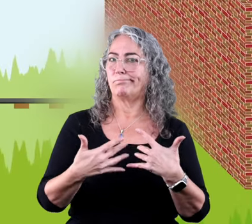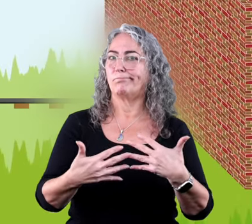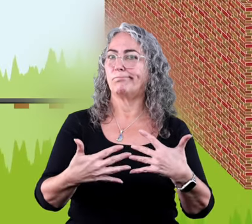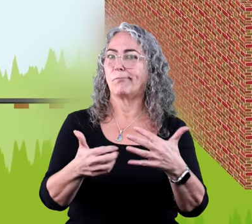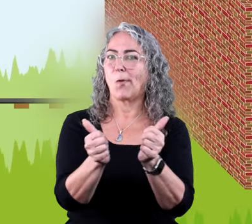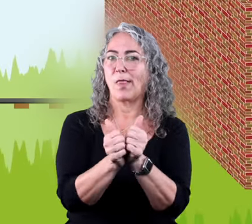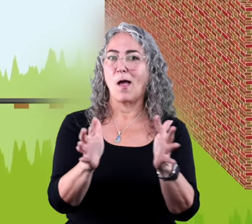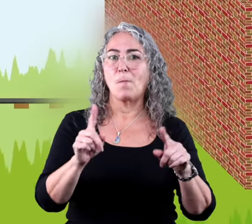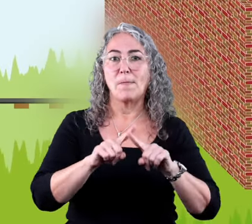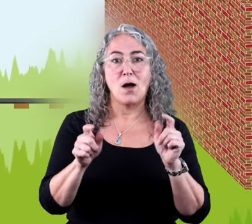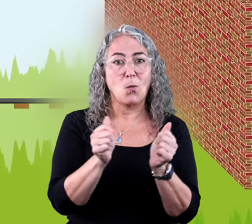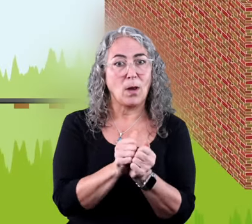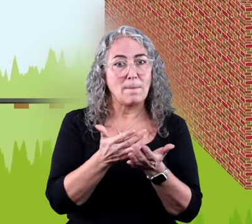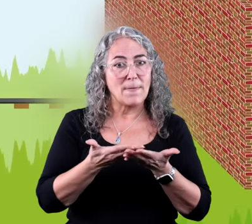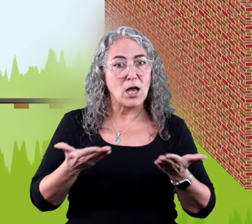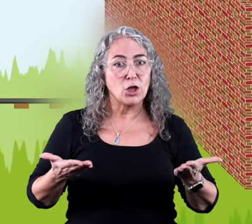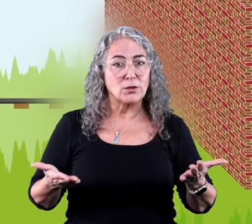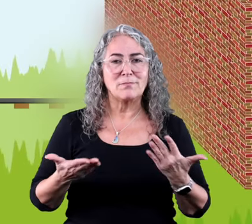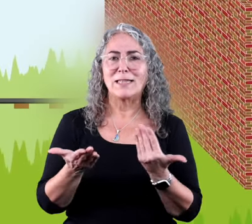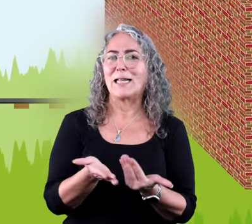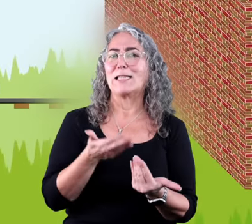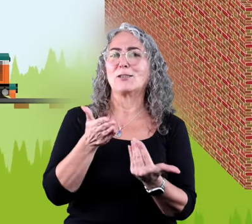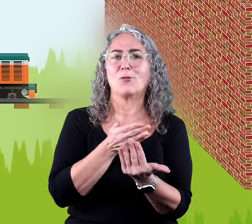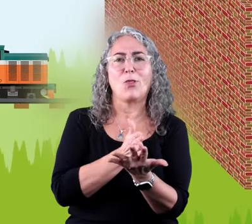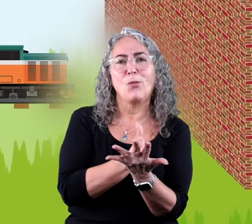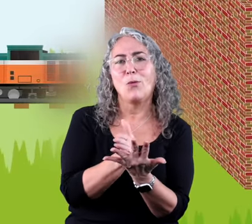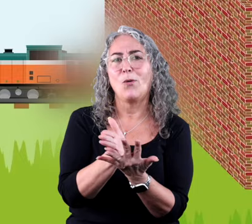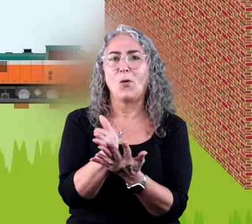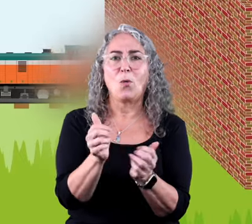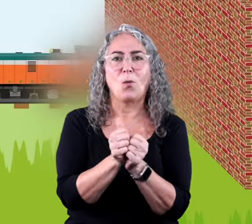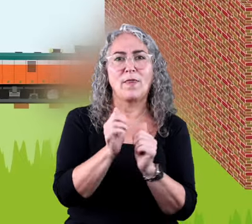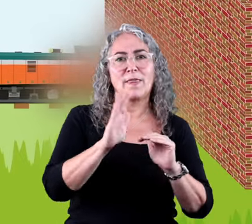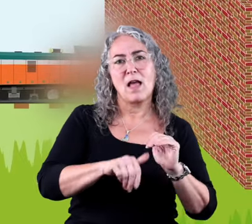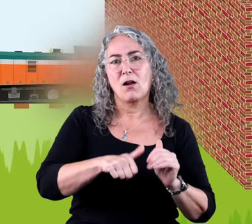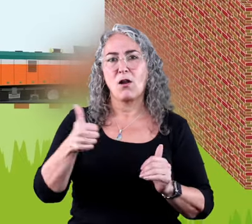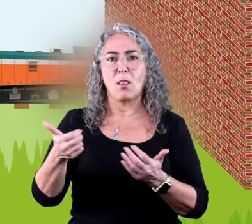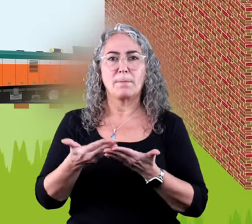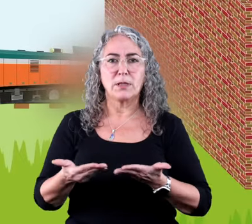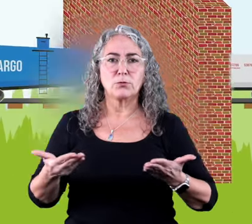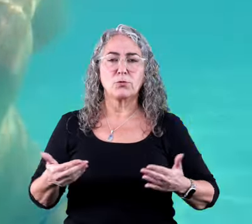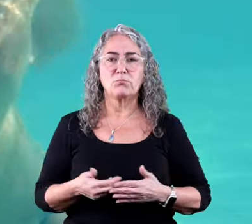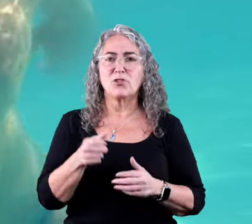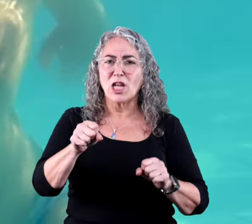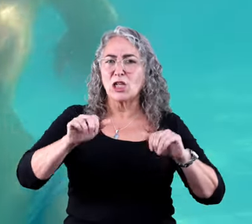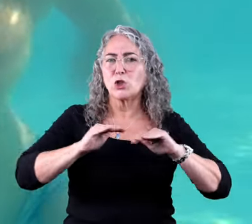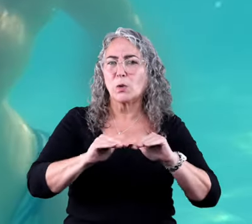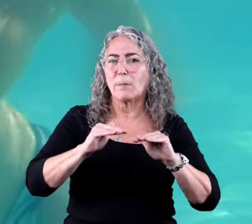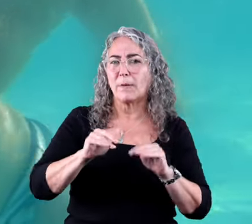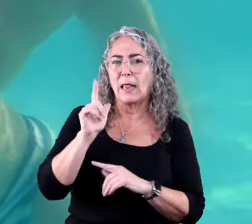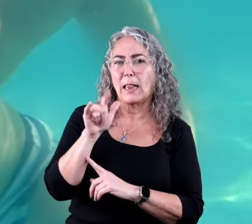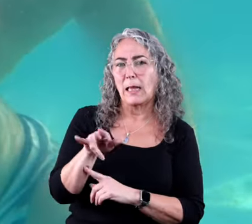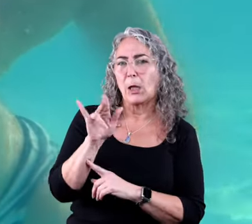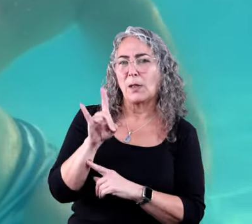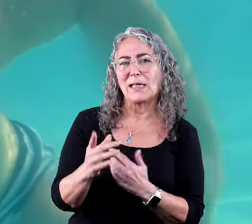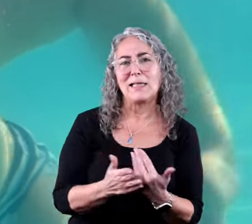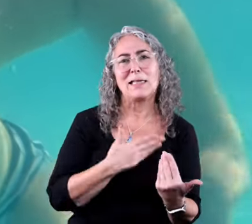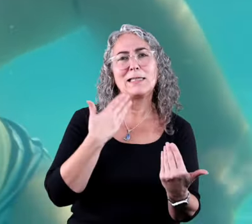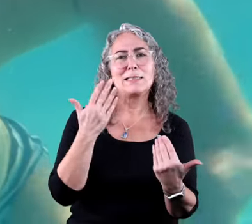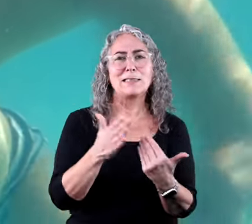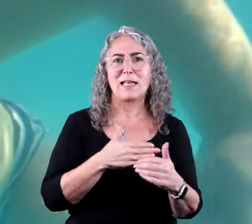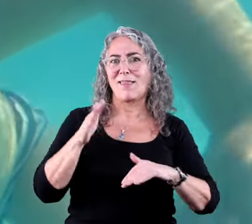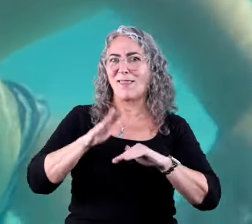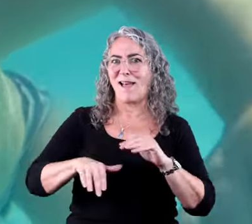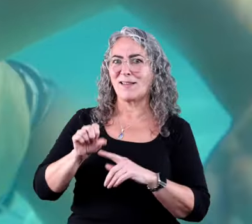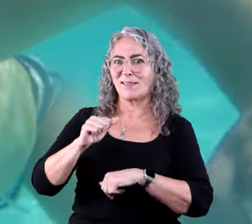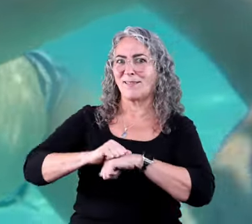of goes without saying, but certain matter is easier to go through than other matter. You can swim in a liquid more easily than